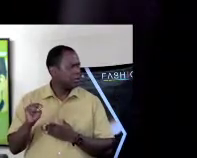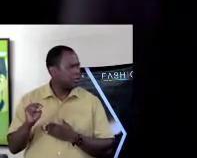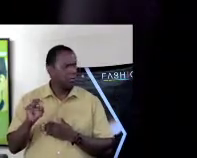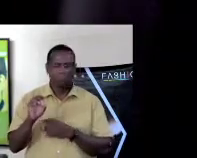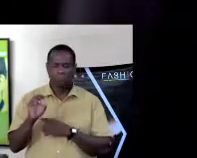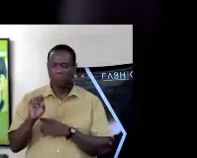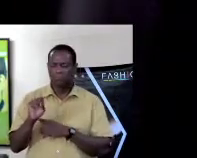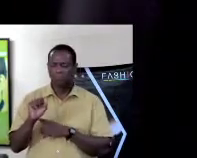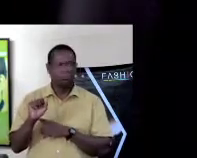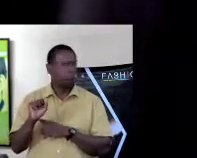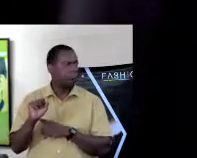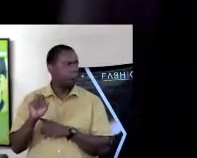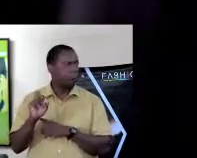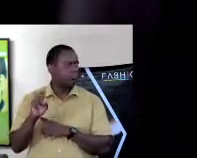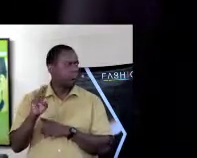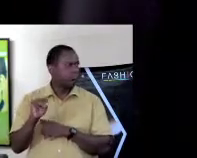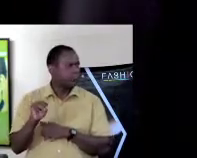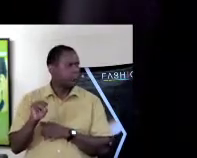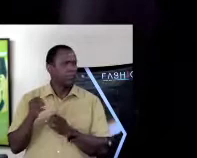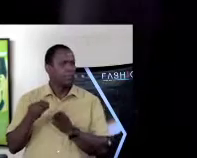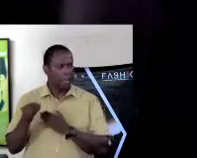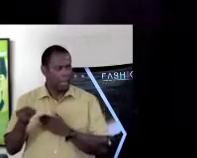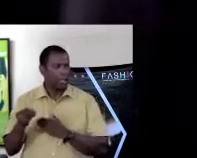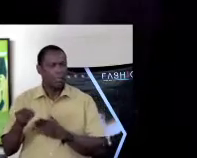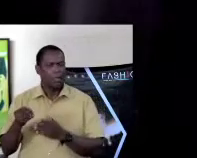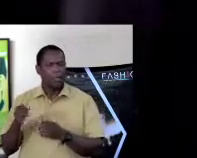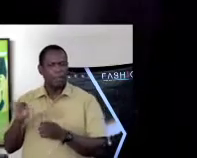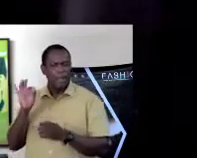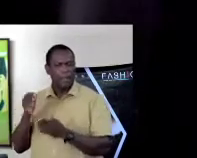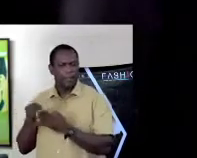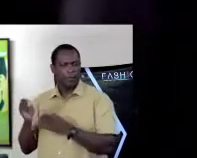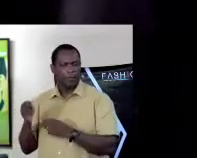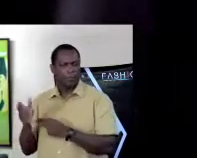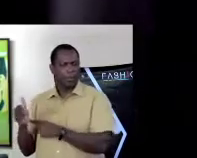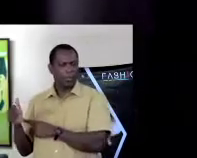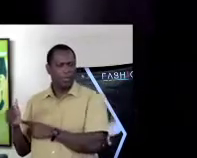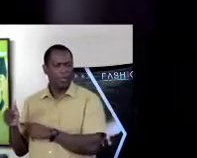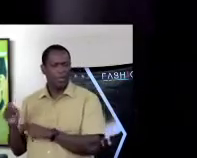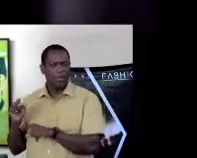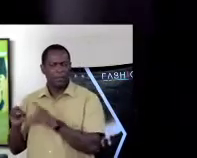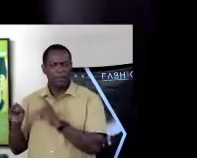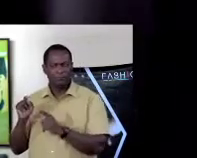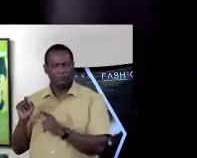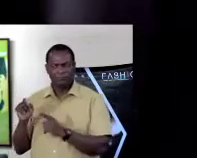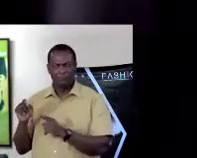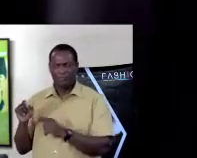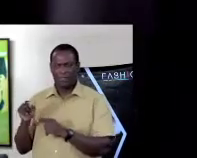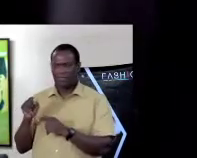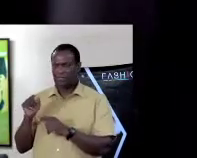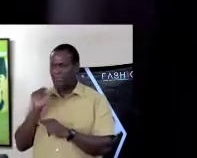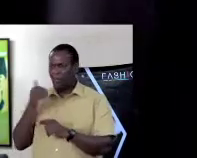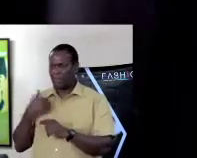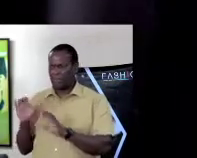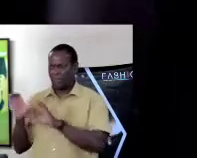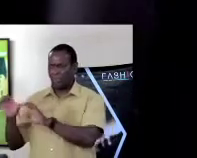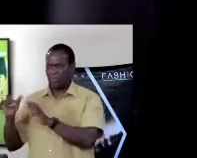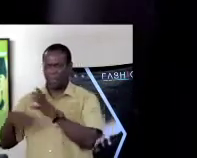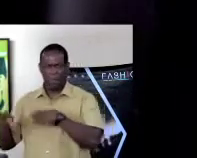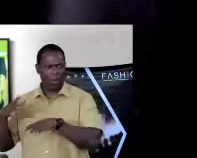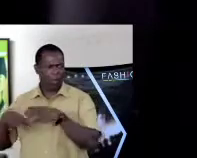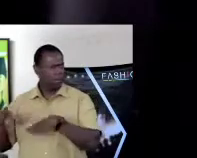sarong in the boutique attached to the hotel, but none of the hotel boutiques have any Caribbean clothes, you know?